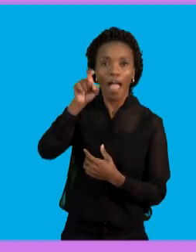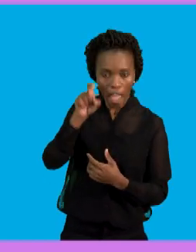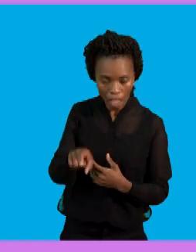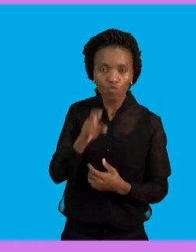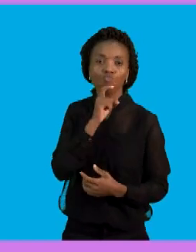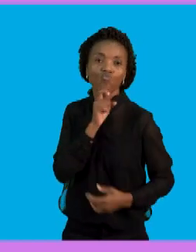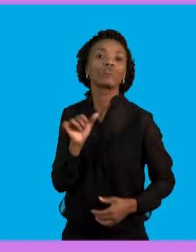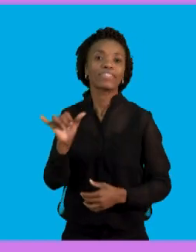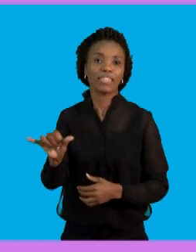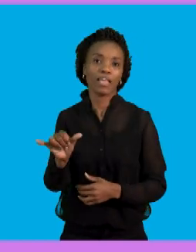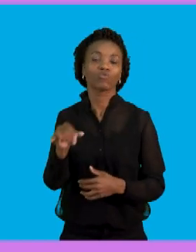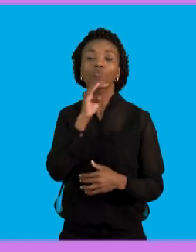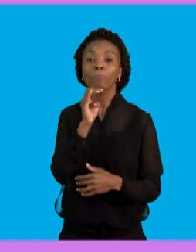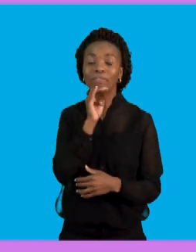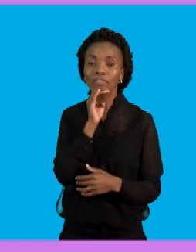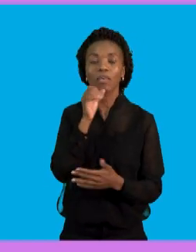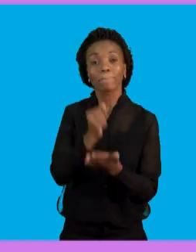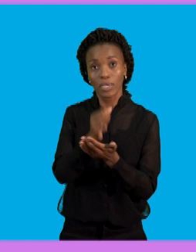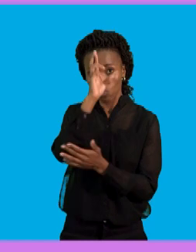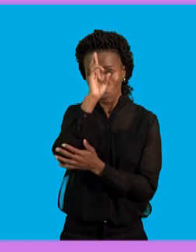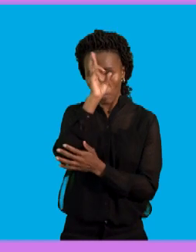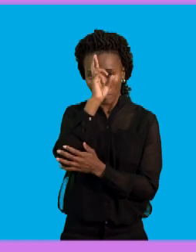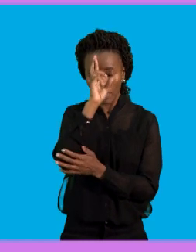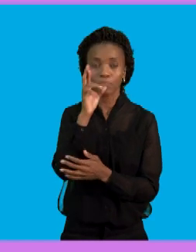note that when you are moving from